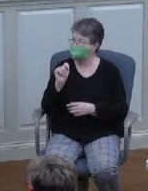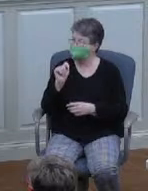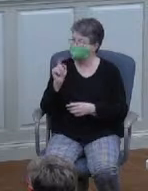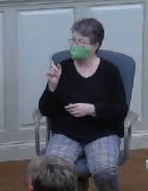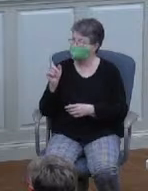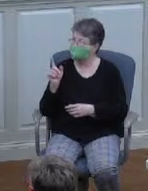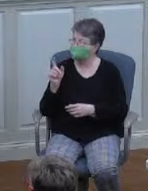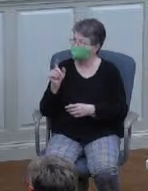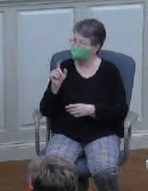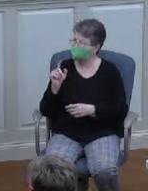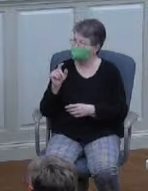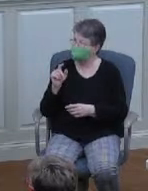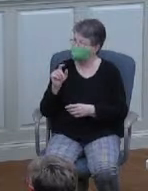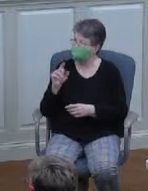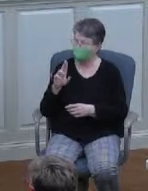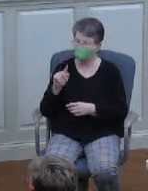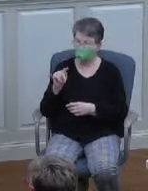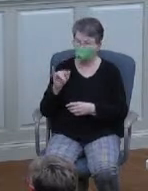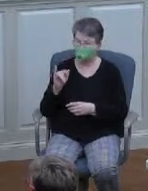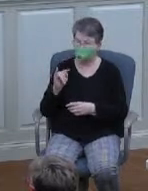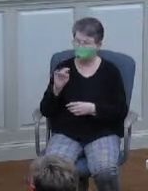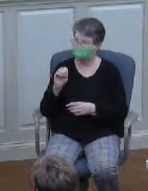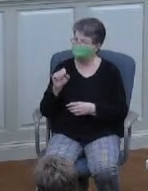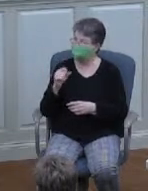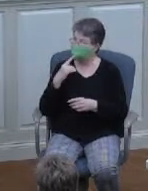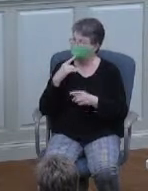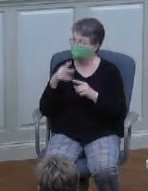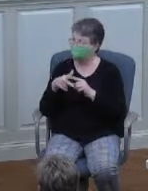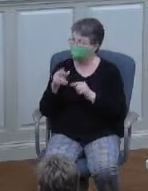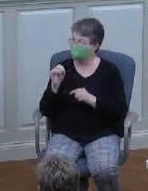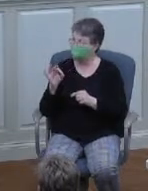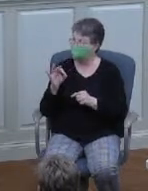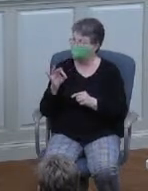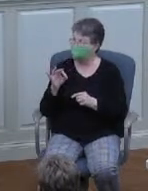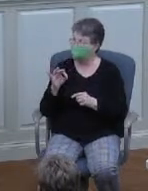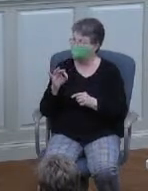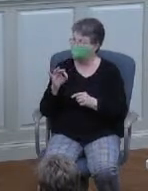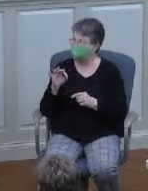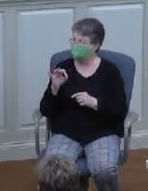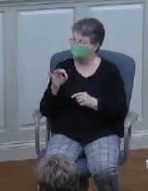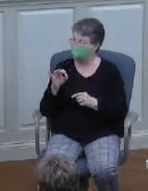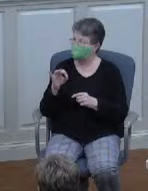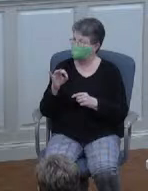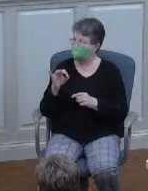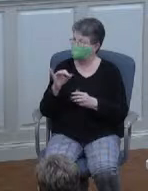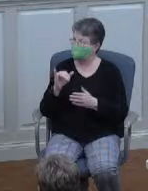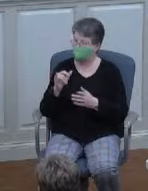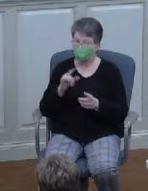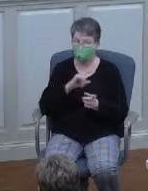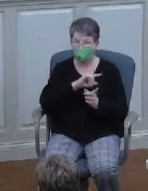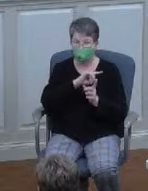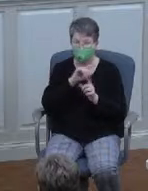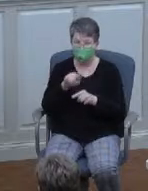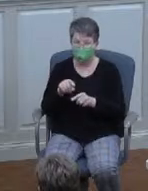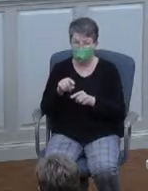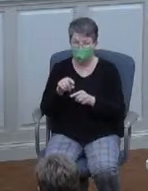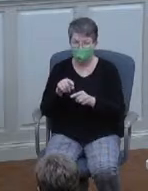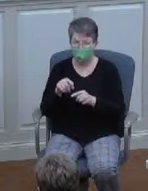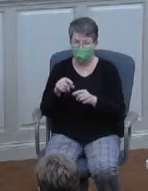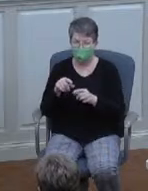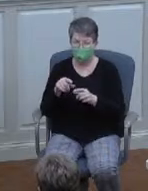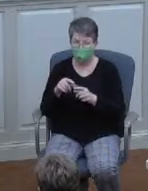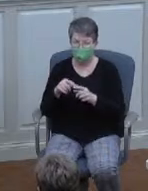the utility assistance for cutoffs, Uh-huh. is that something that comes to the municipality and then